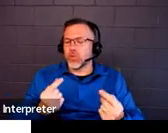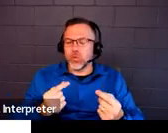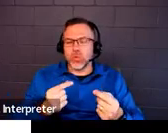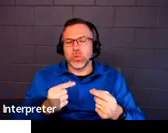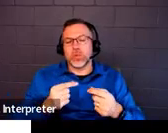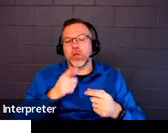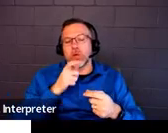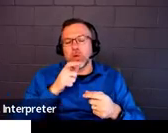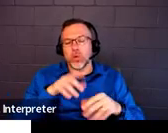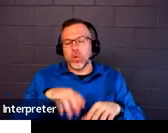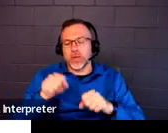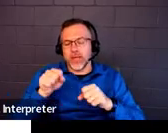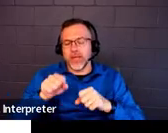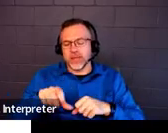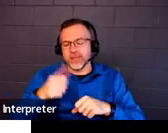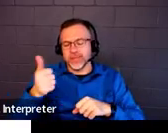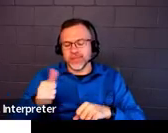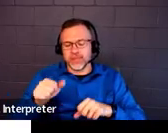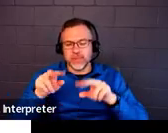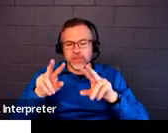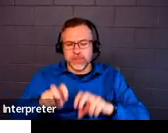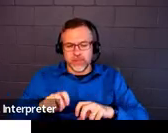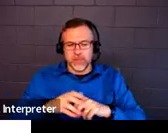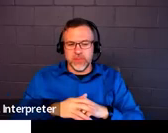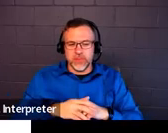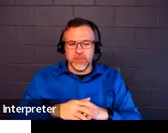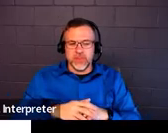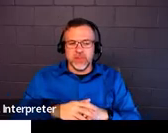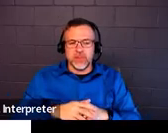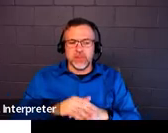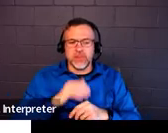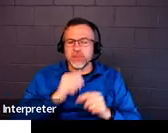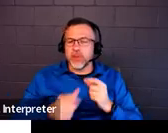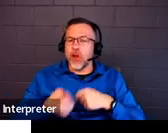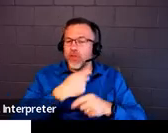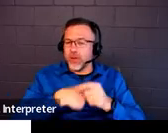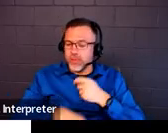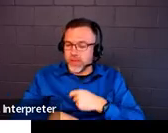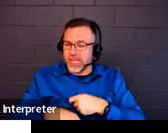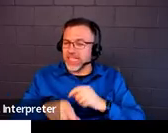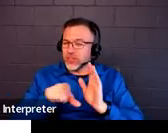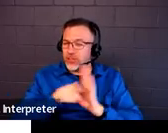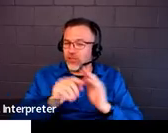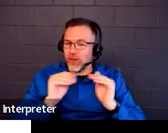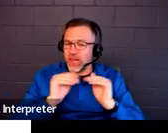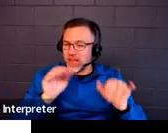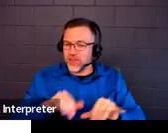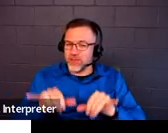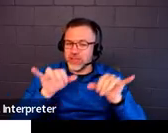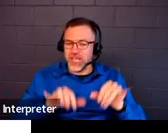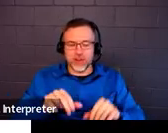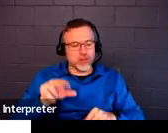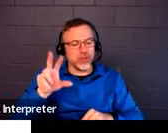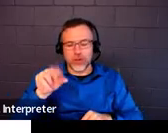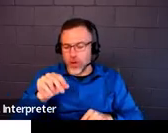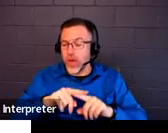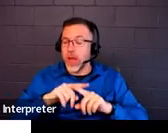alternate assessment. They don't replace grade level standards, but they serve as smaller steps to